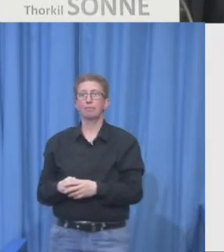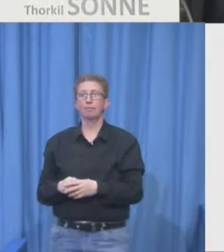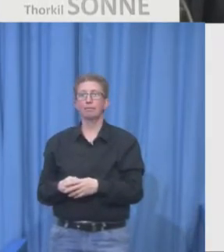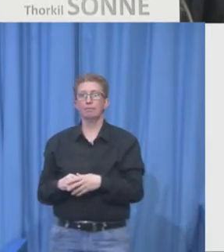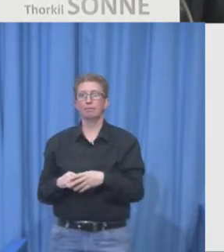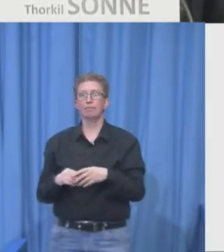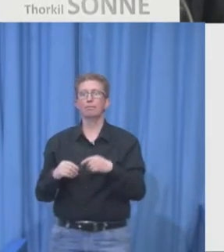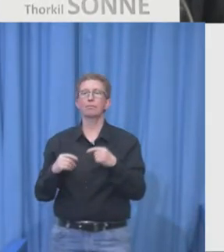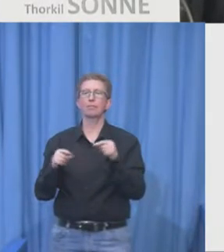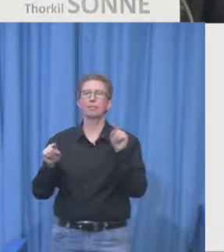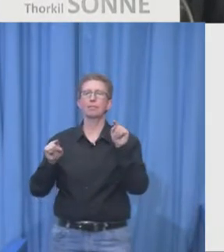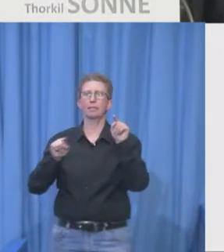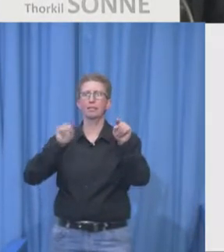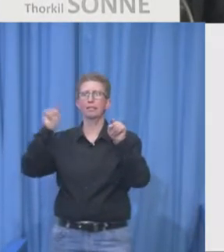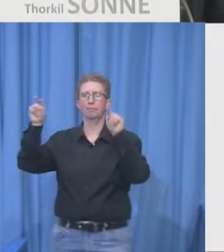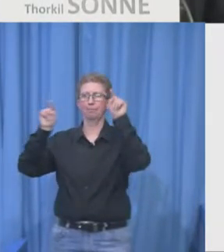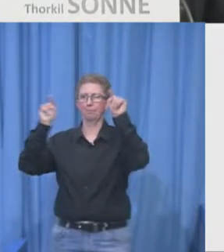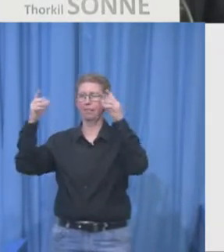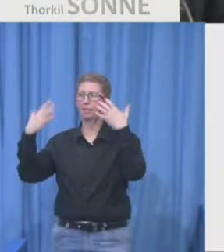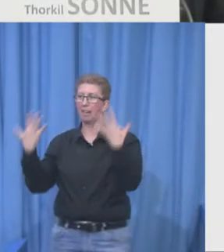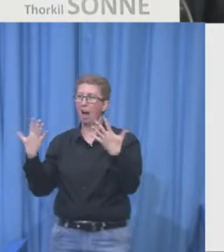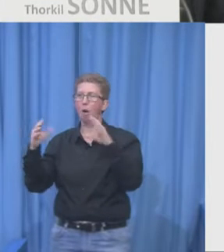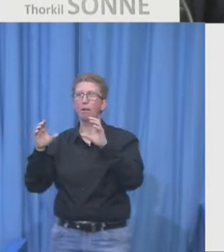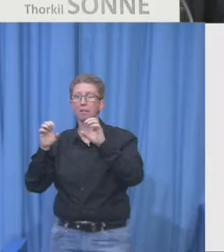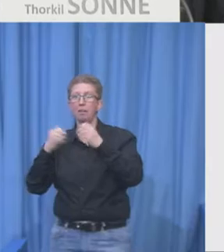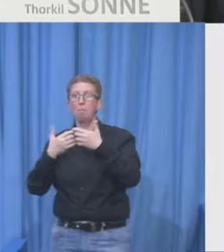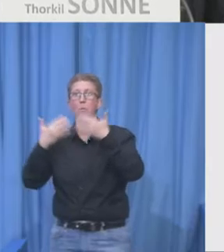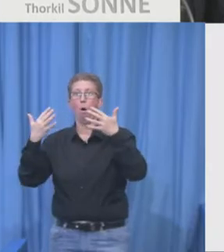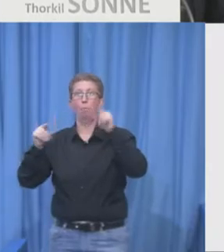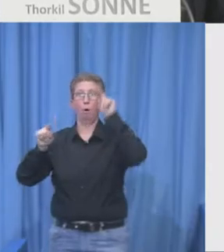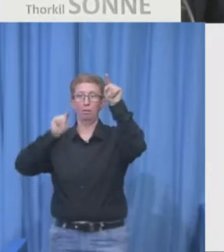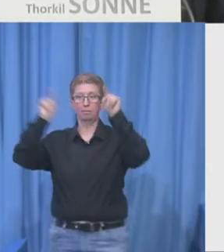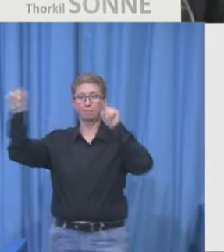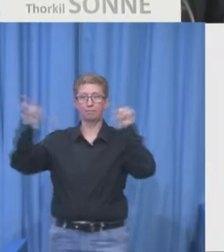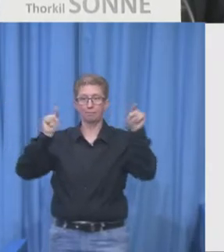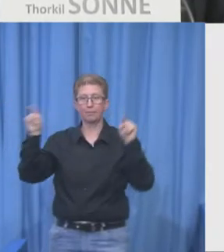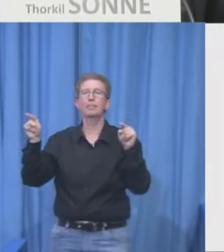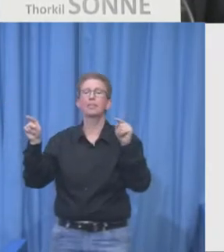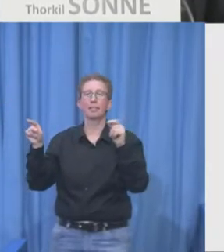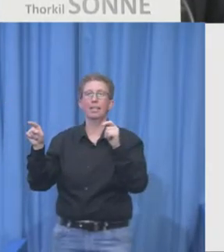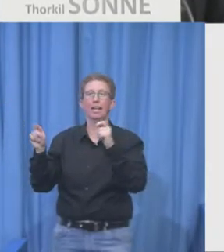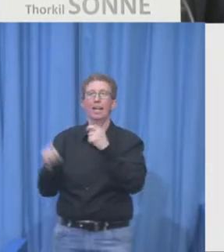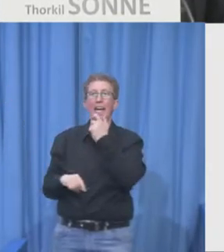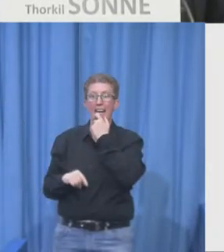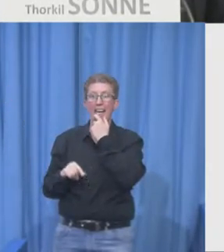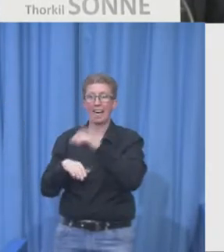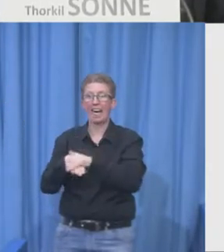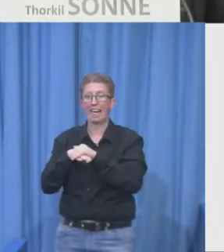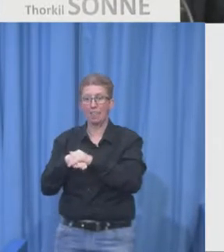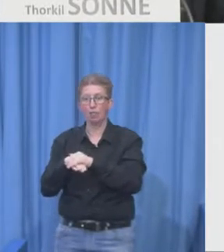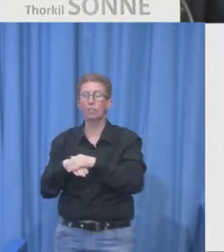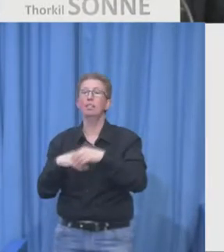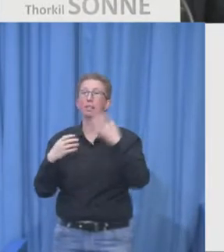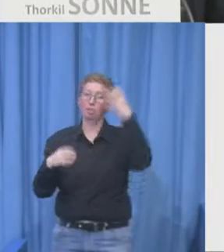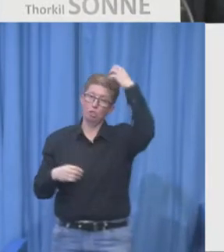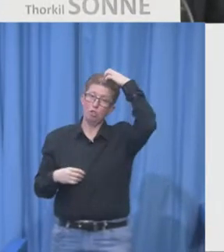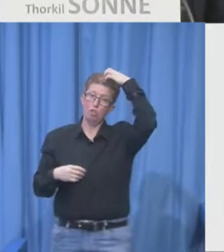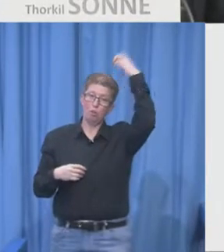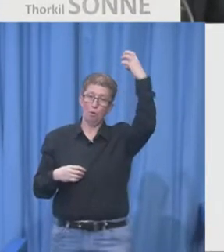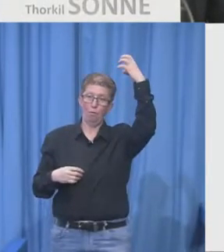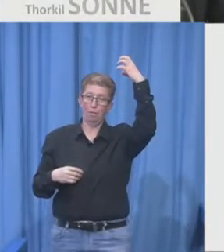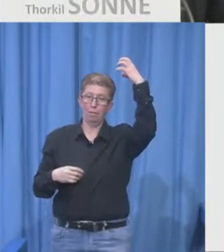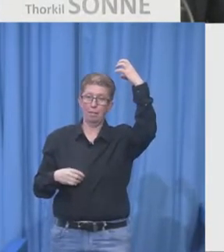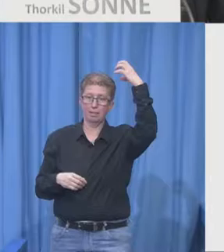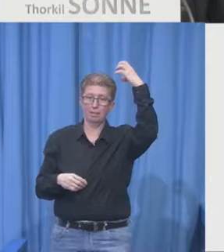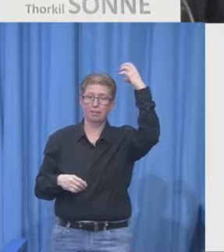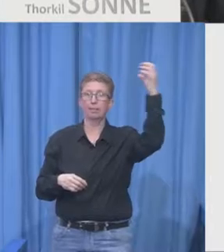We are doing tasks for the government on border control and immigration.